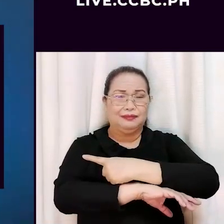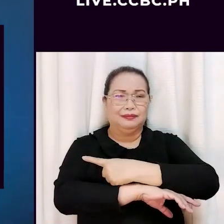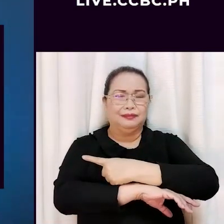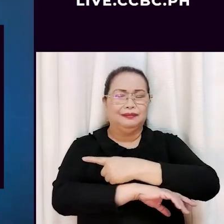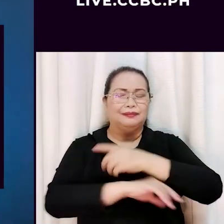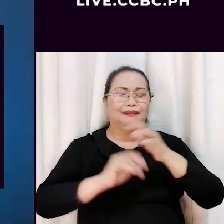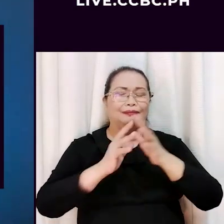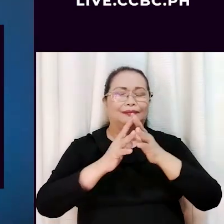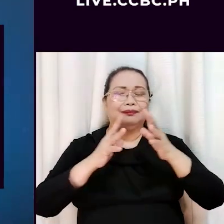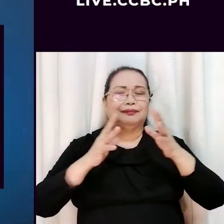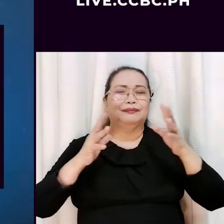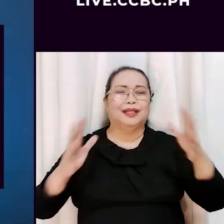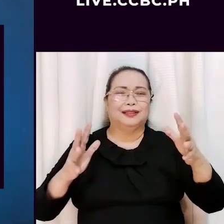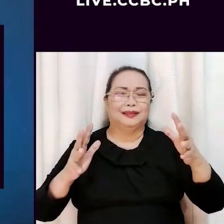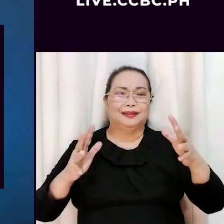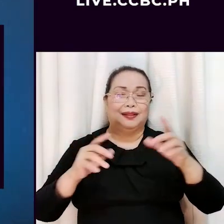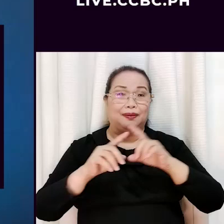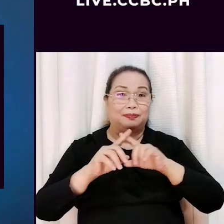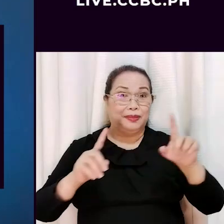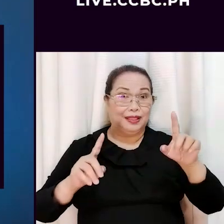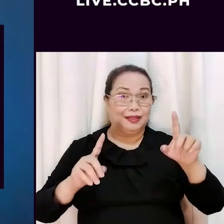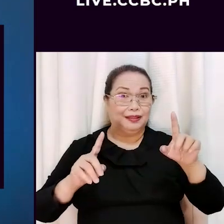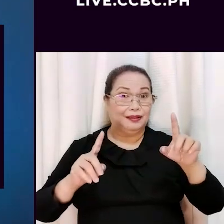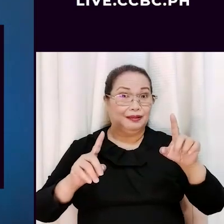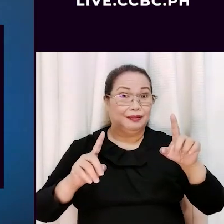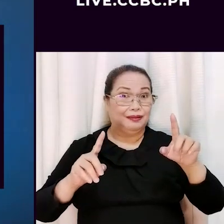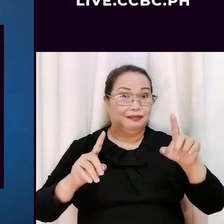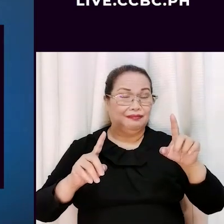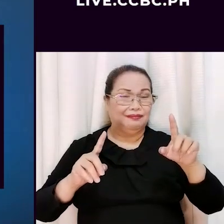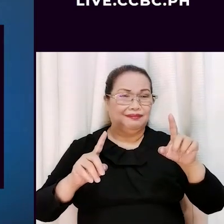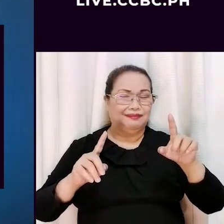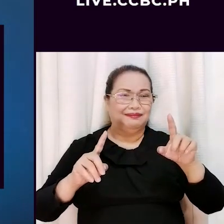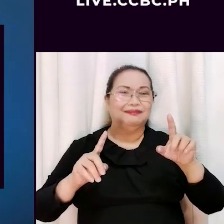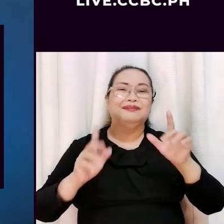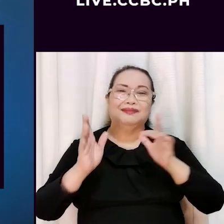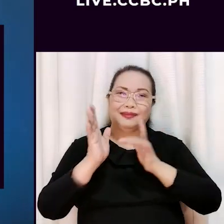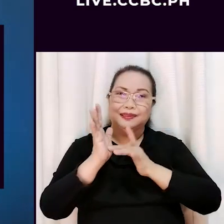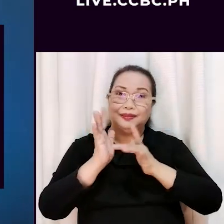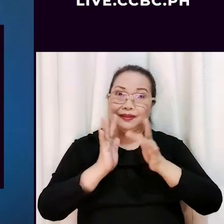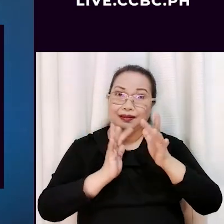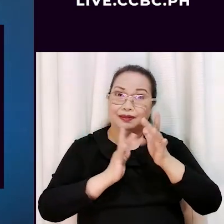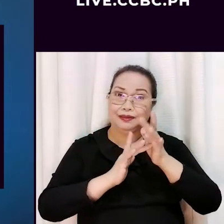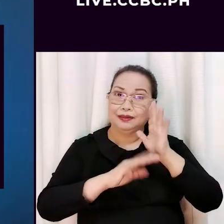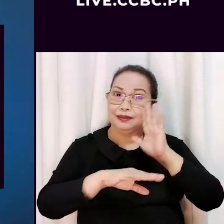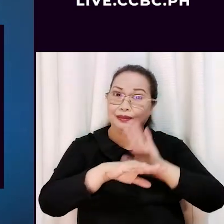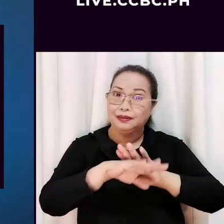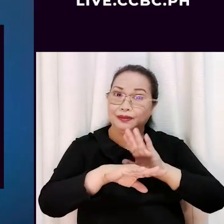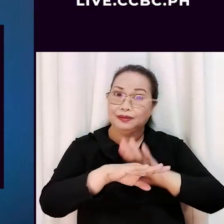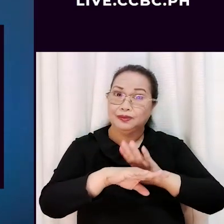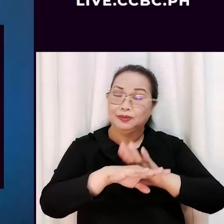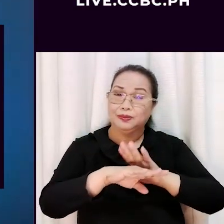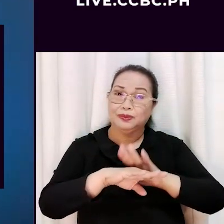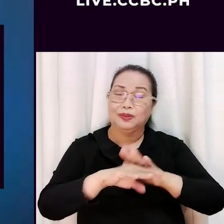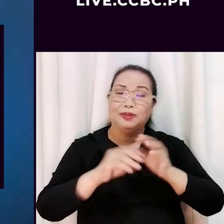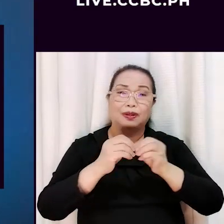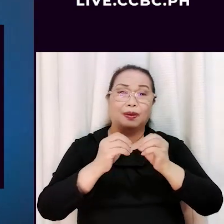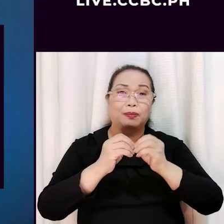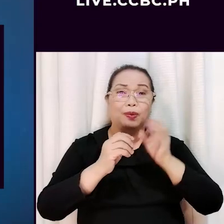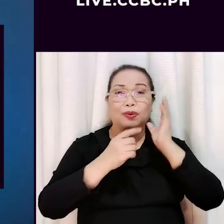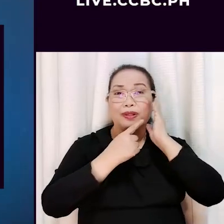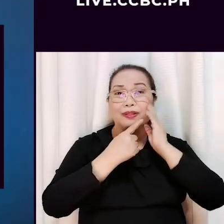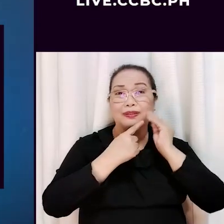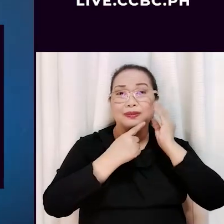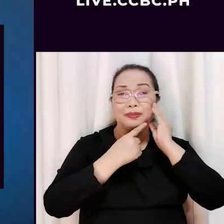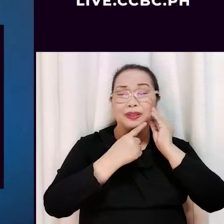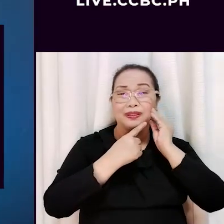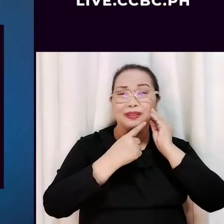lot here, but bear with me that Jesus is warning them there's more tribulation,